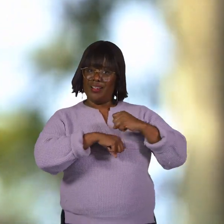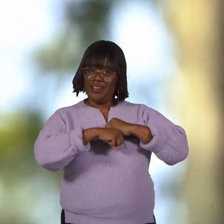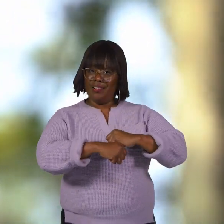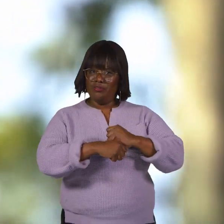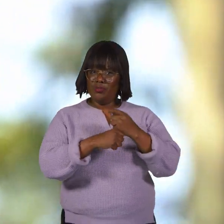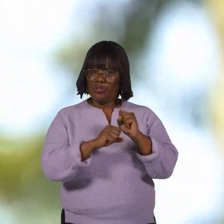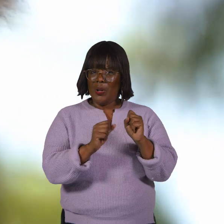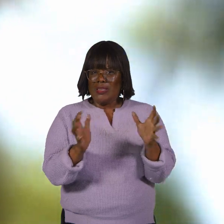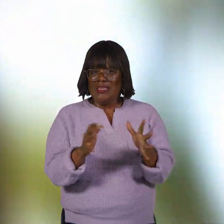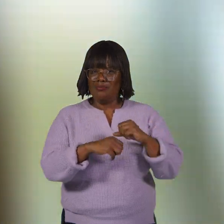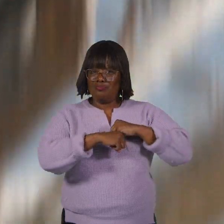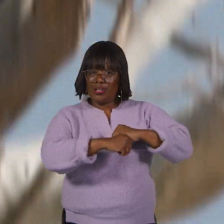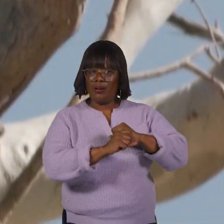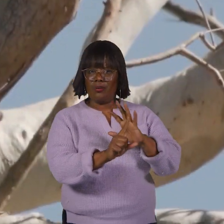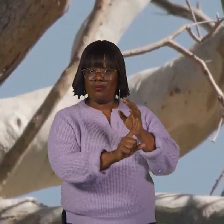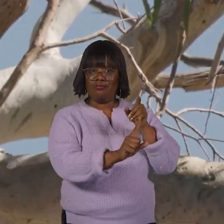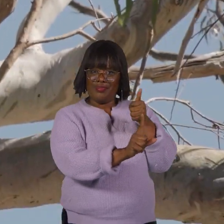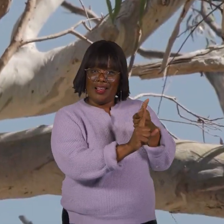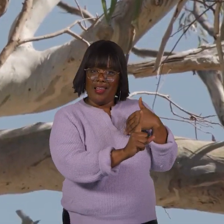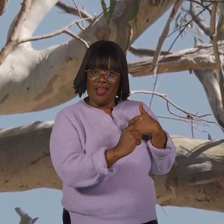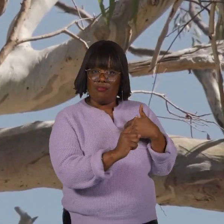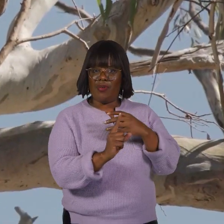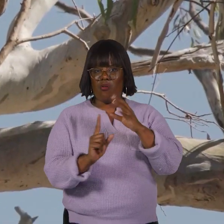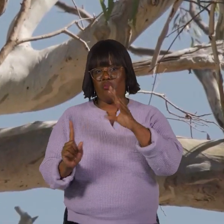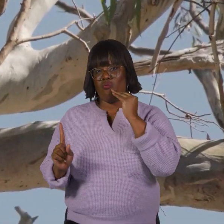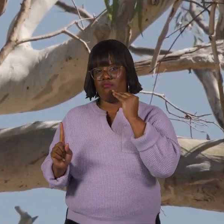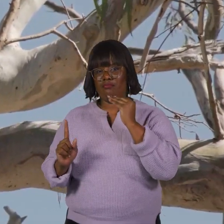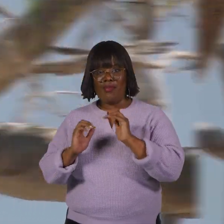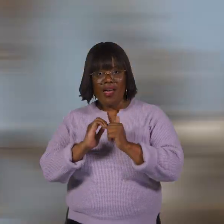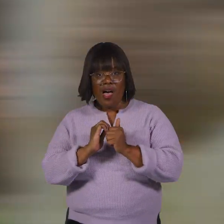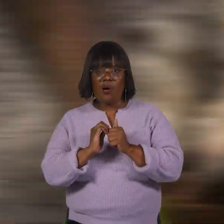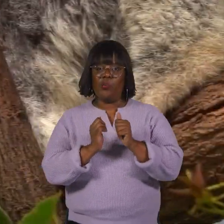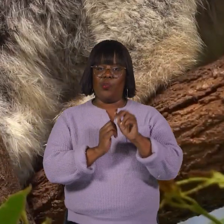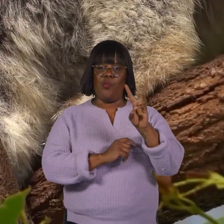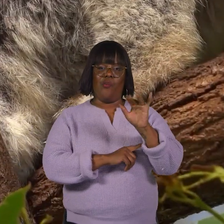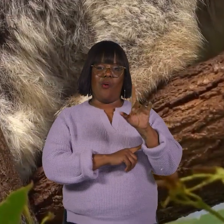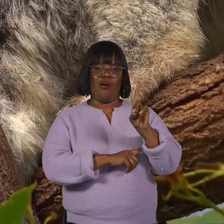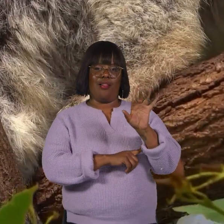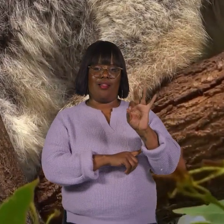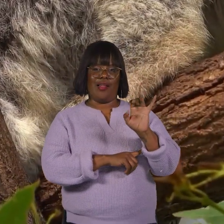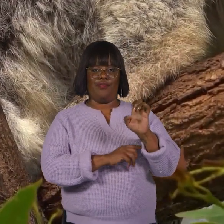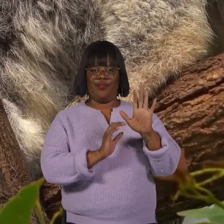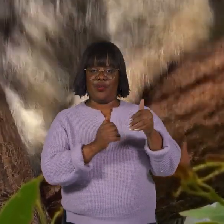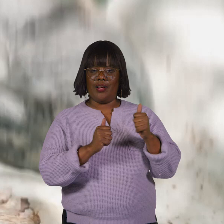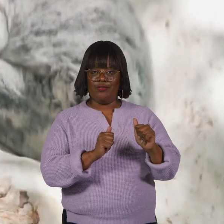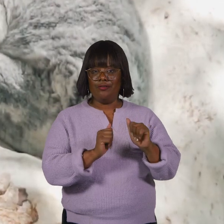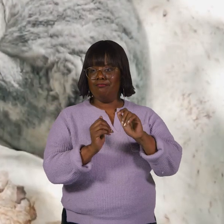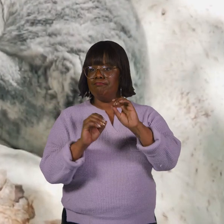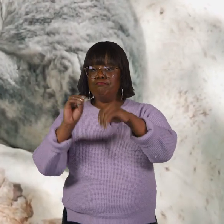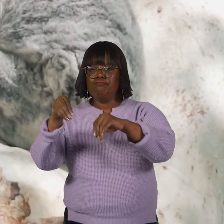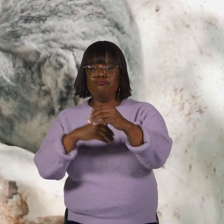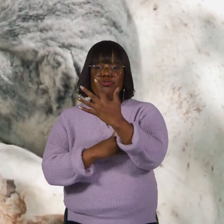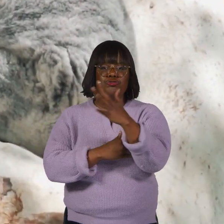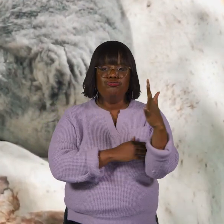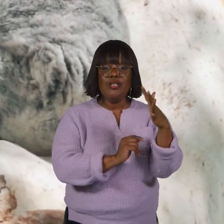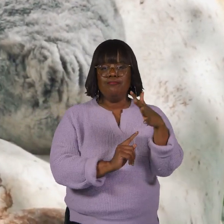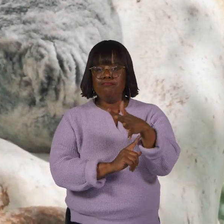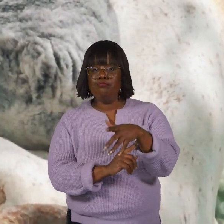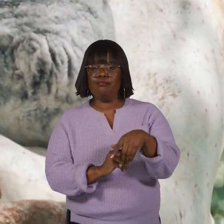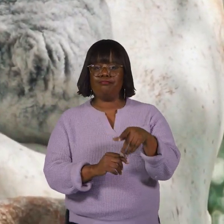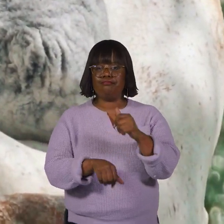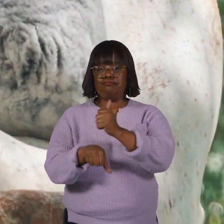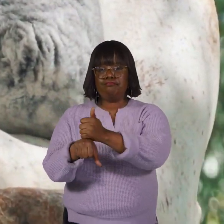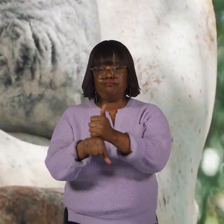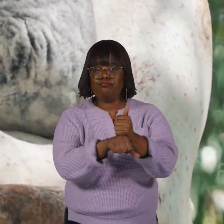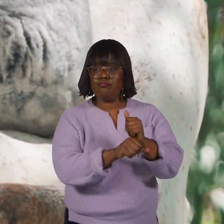koalas and their habitats, including creating wildlife corridors, planting eucalyptus trees, and establishing protected